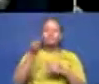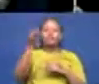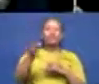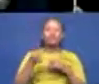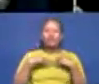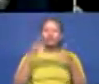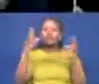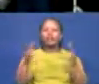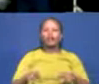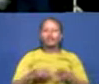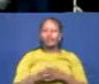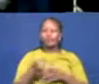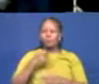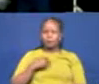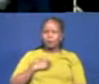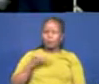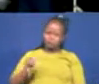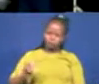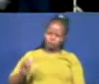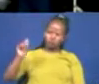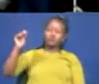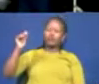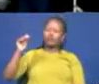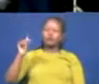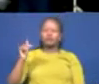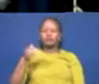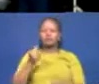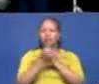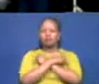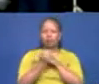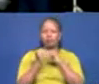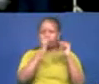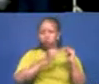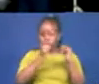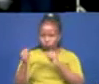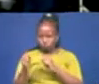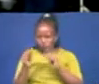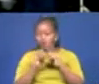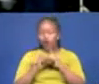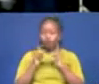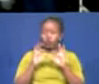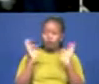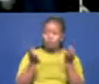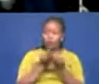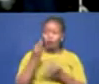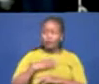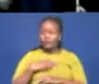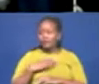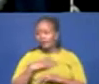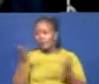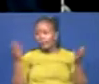kimataifa. I grew up just loving martial arts. I've been in a family whereby, you know, I